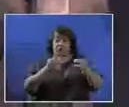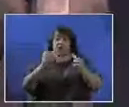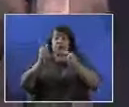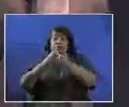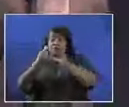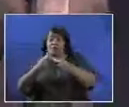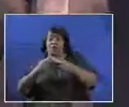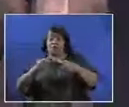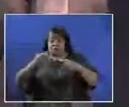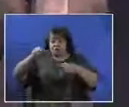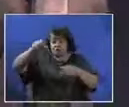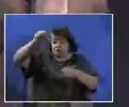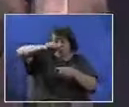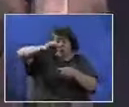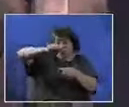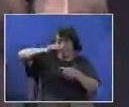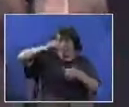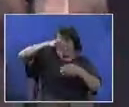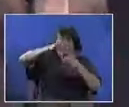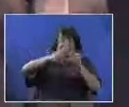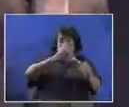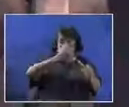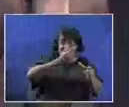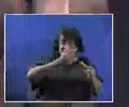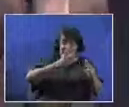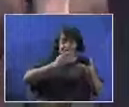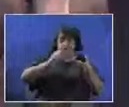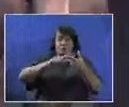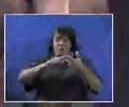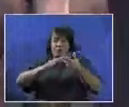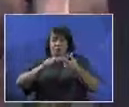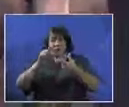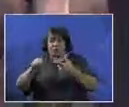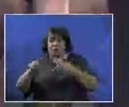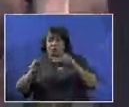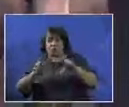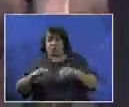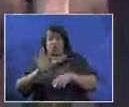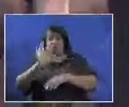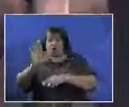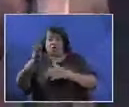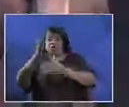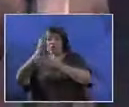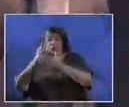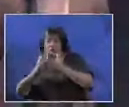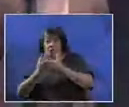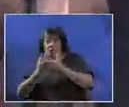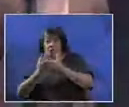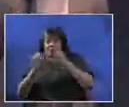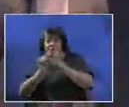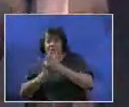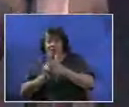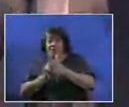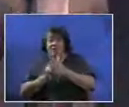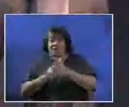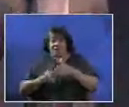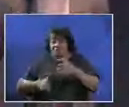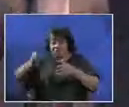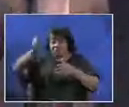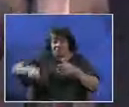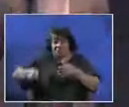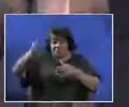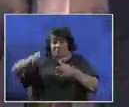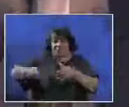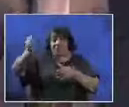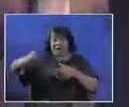you pour that in first. And then you do your part, which is the handle. You